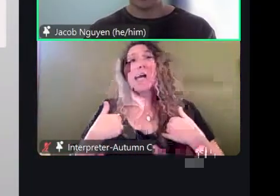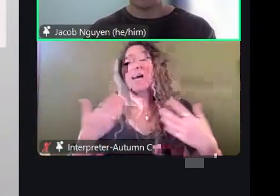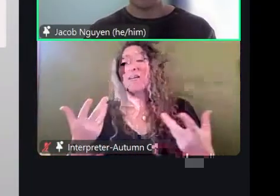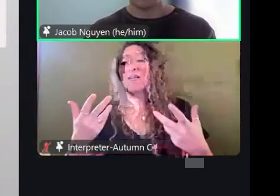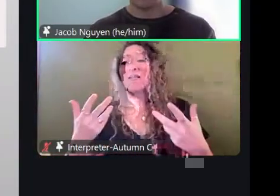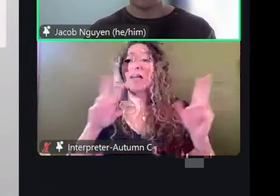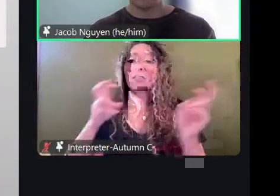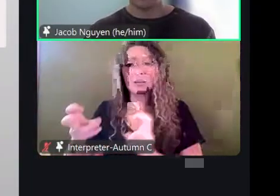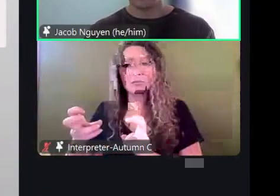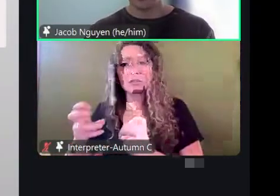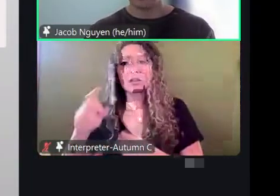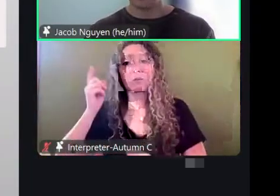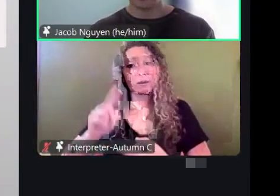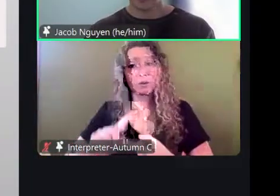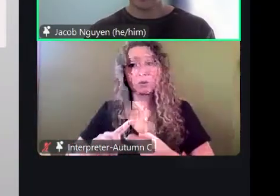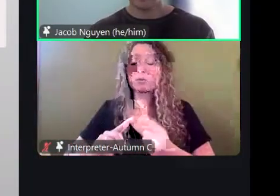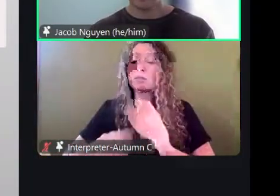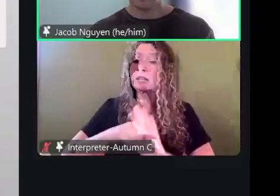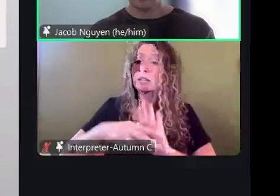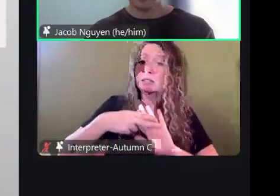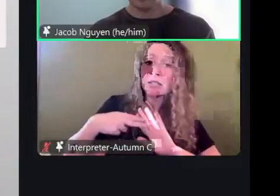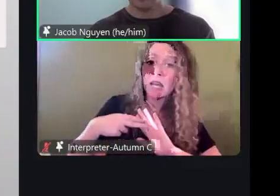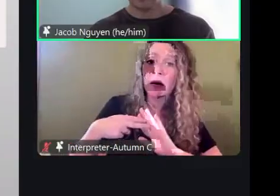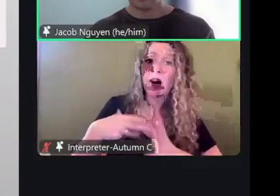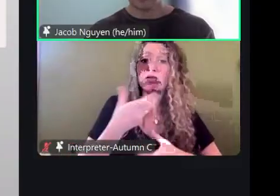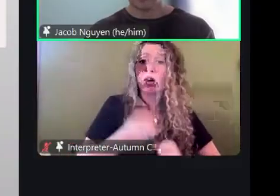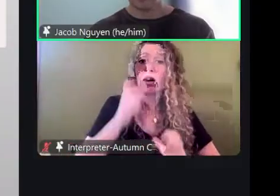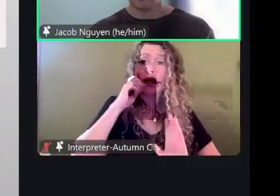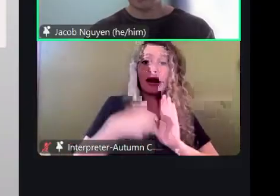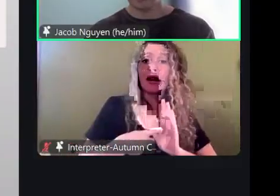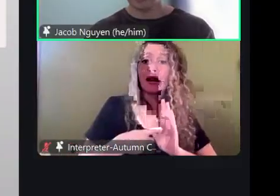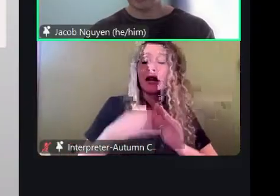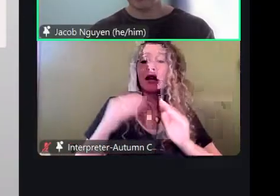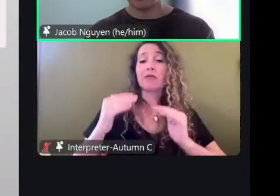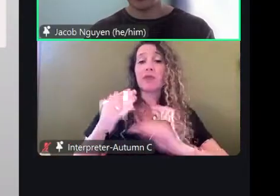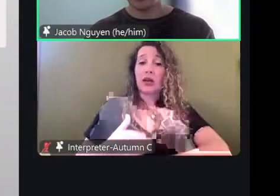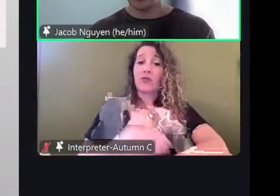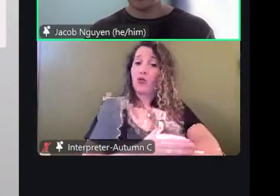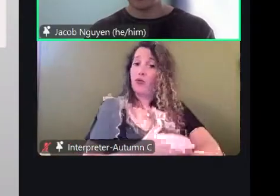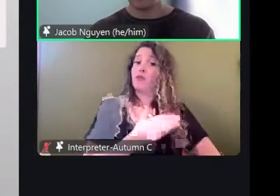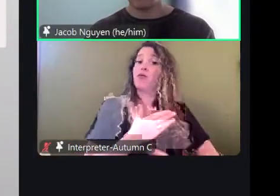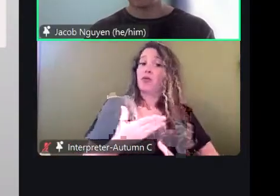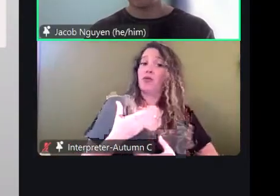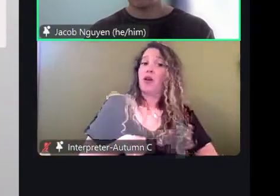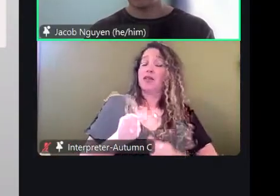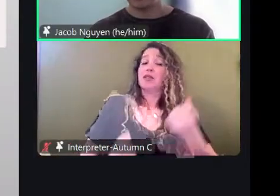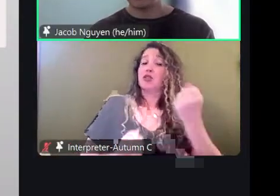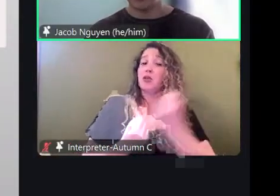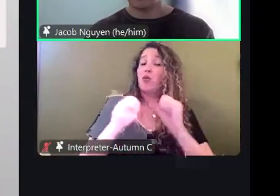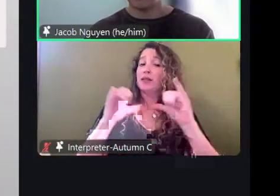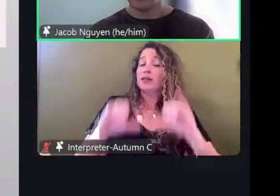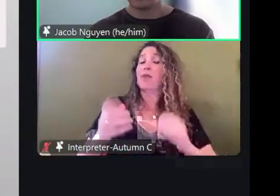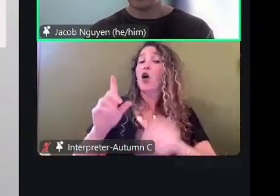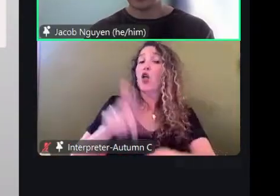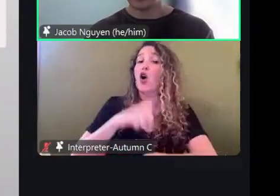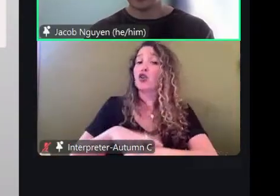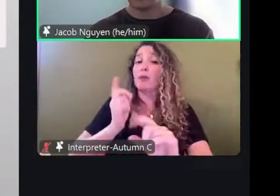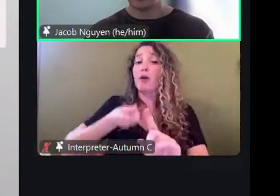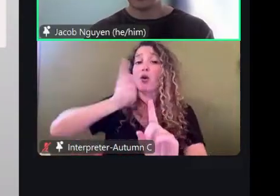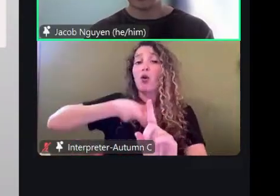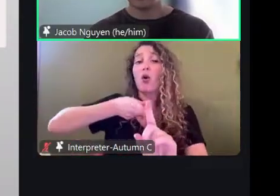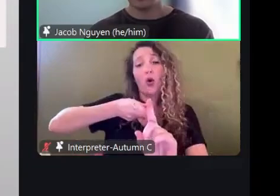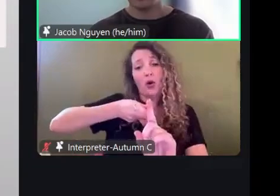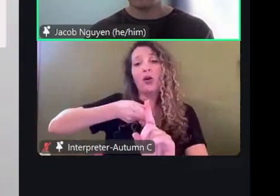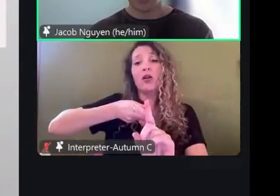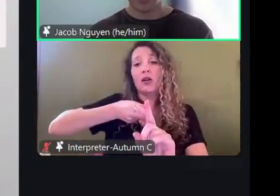anticipated themes of reduced stigma, stronger identity, and increased trust in support systems. So the long-term goal is to validate mentoring as a